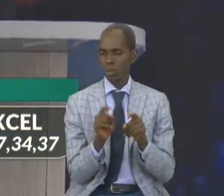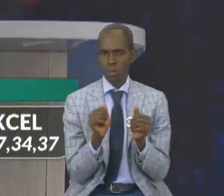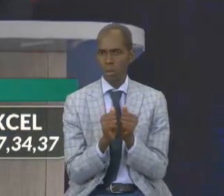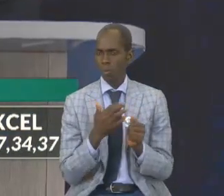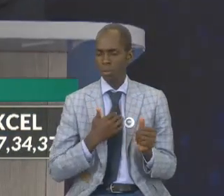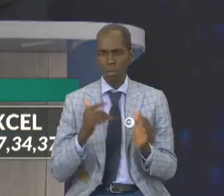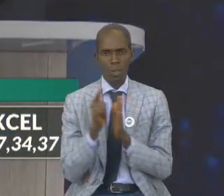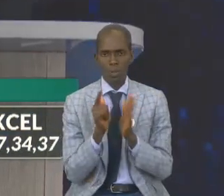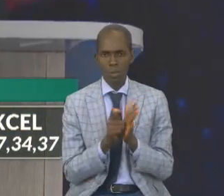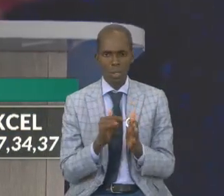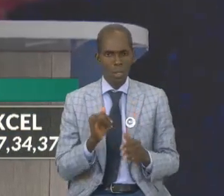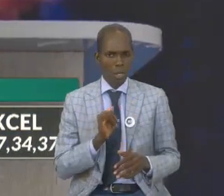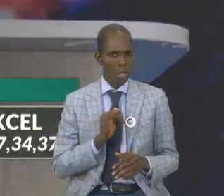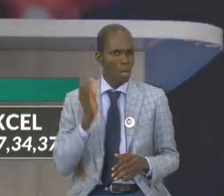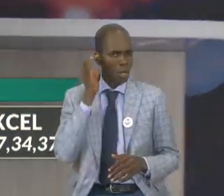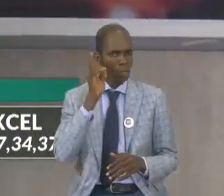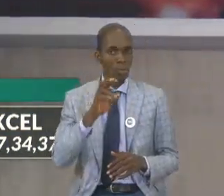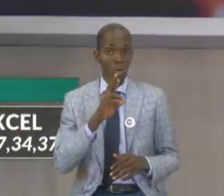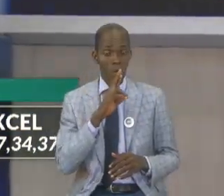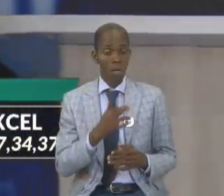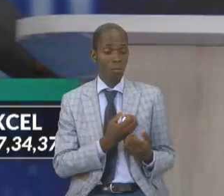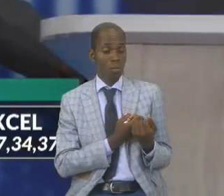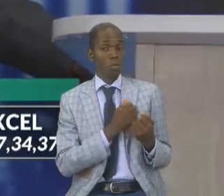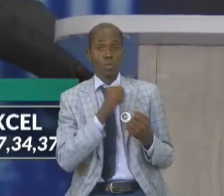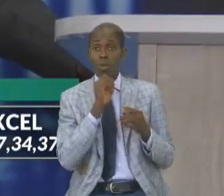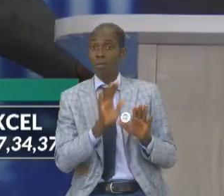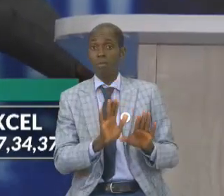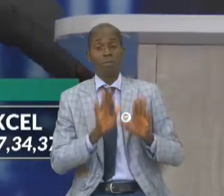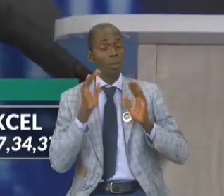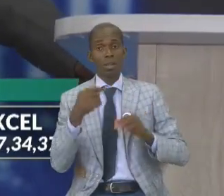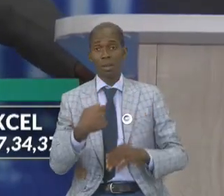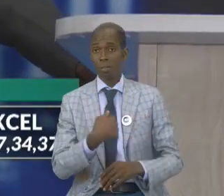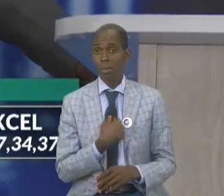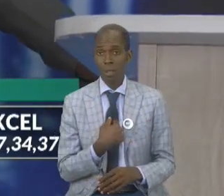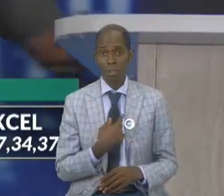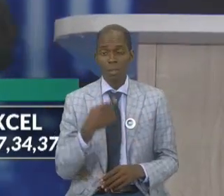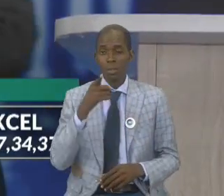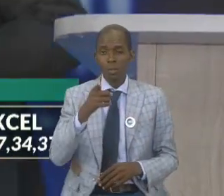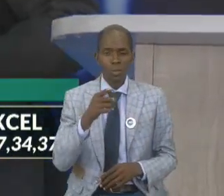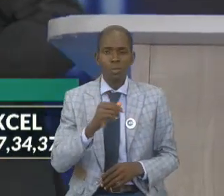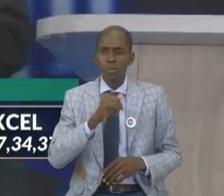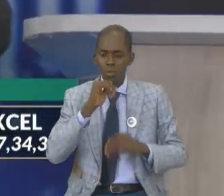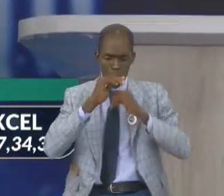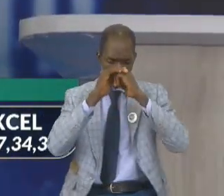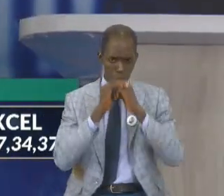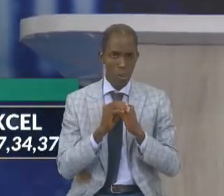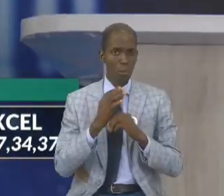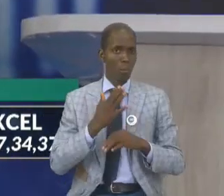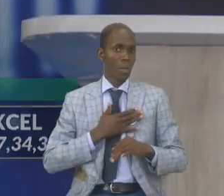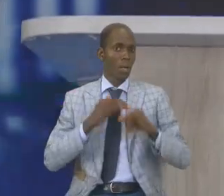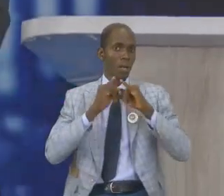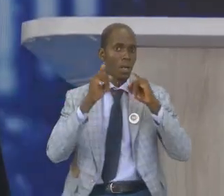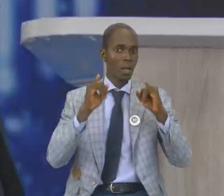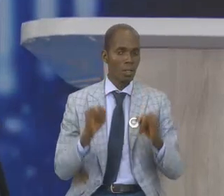and fearless? Am I hearing you will not worship my idol? Am I hearing, you know who